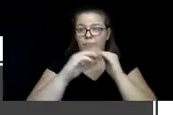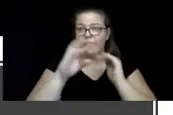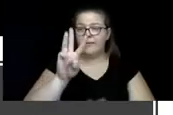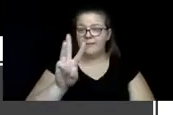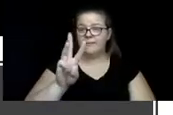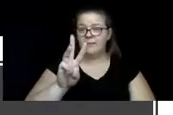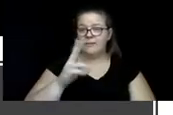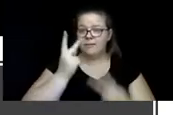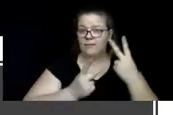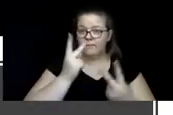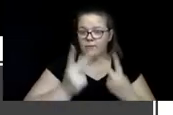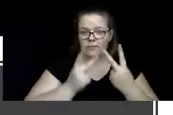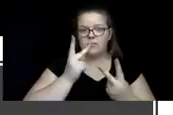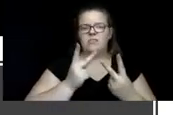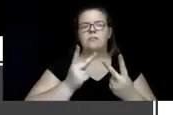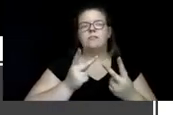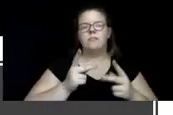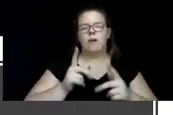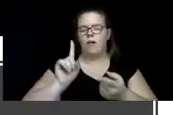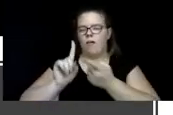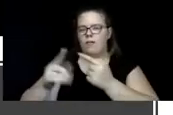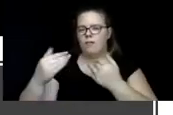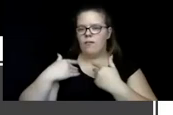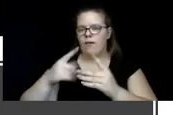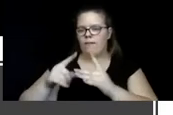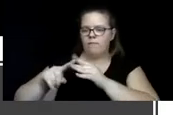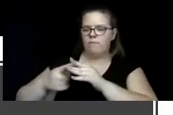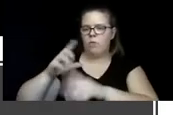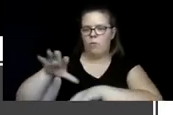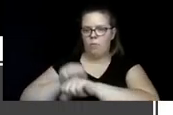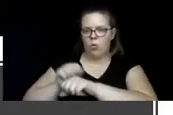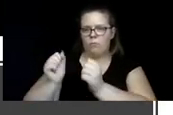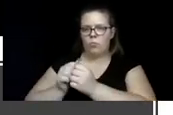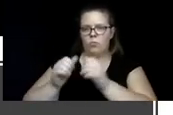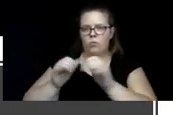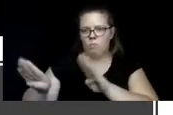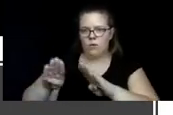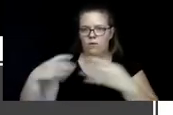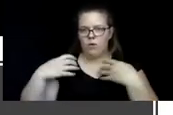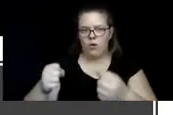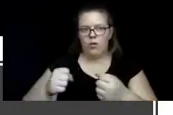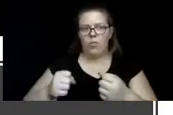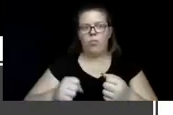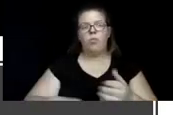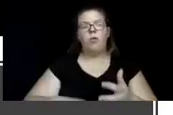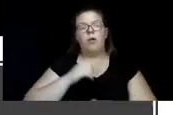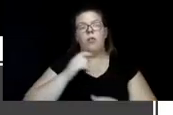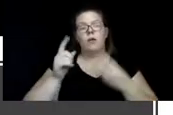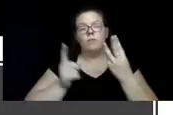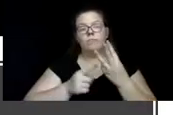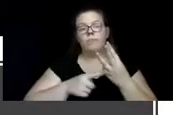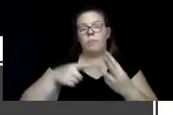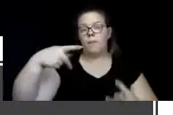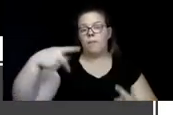until they get that initial appointment with behavioral health. And then the PRRC, that